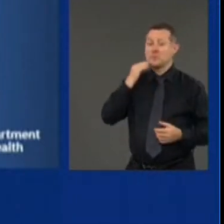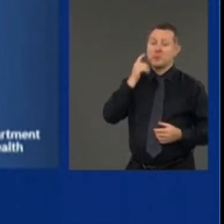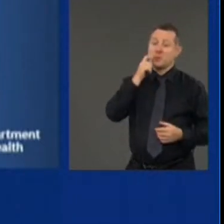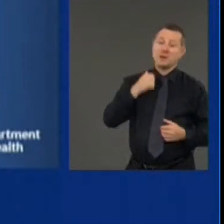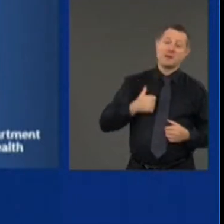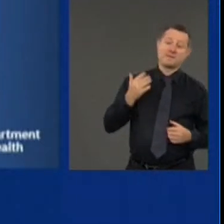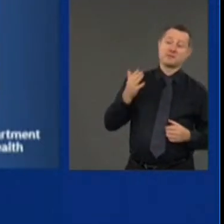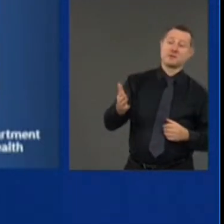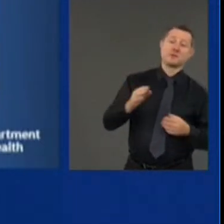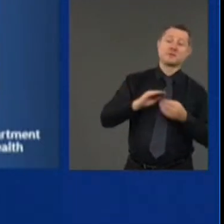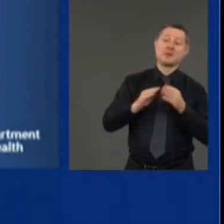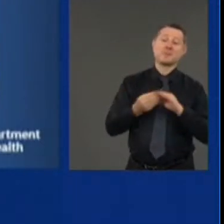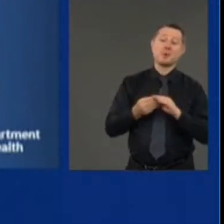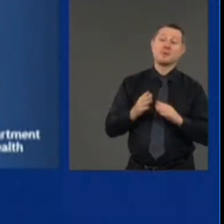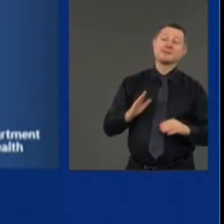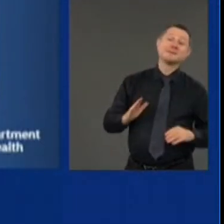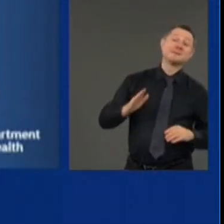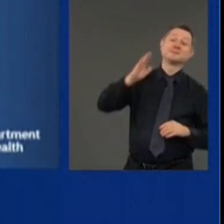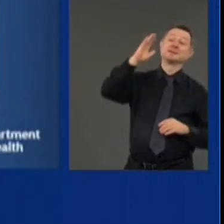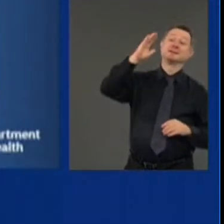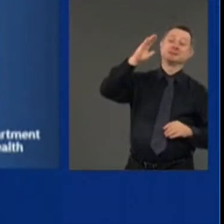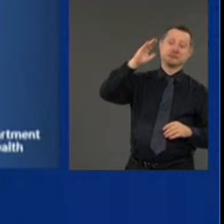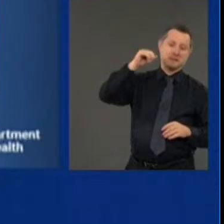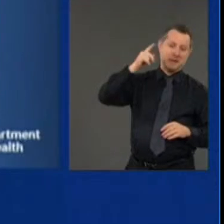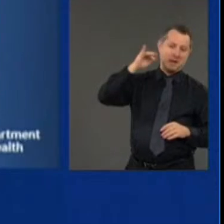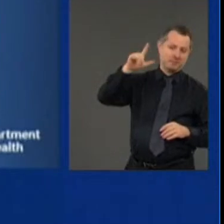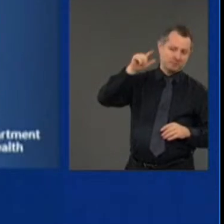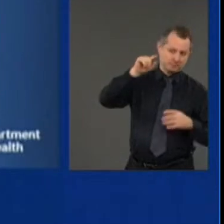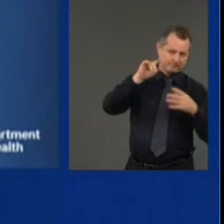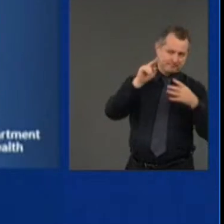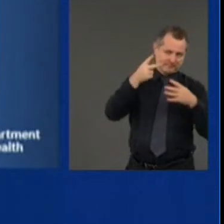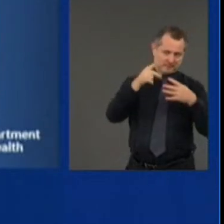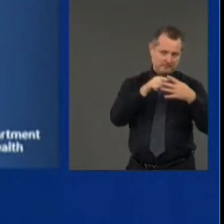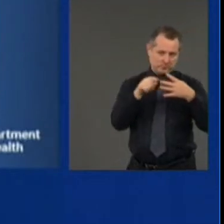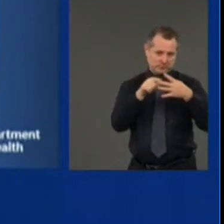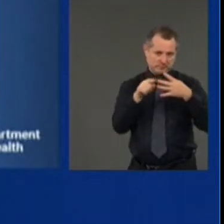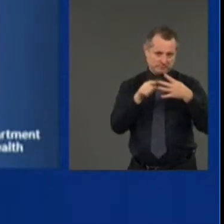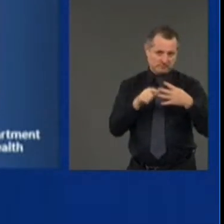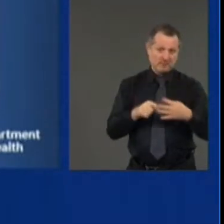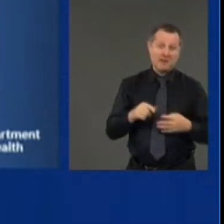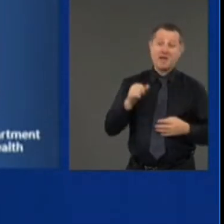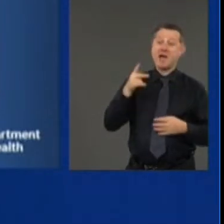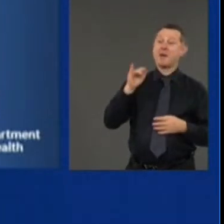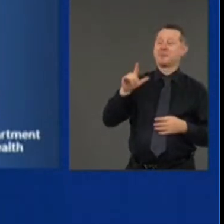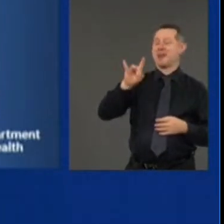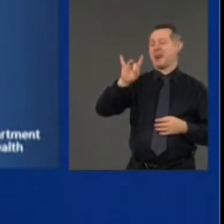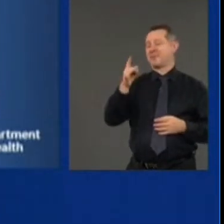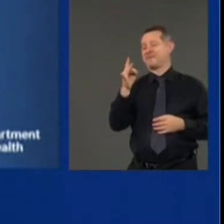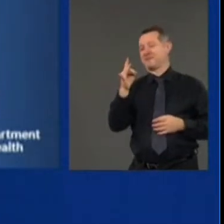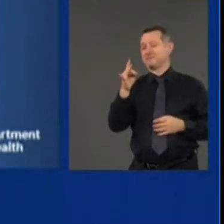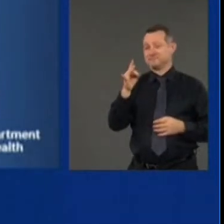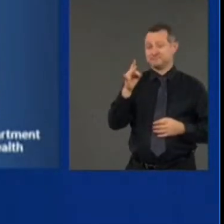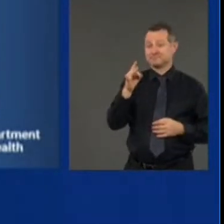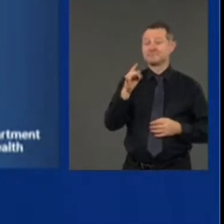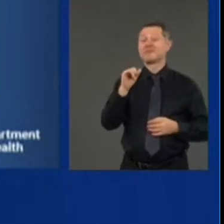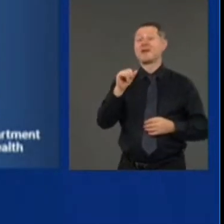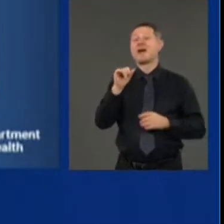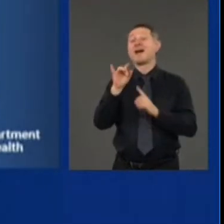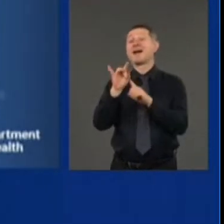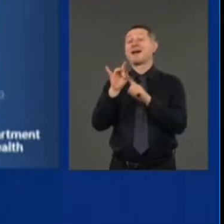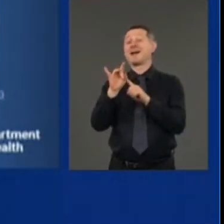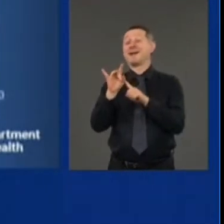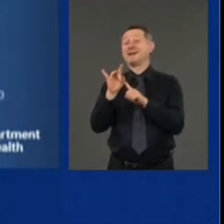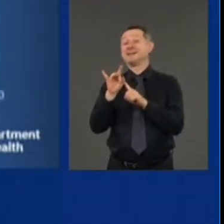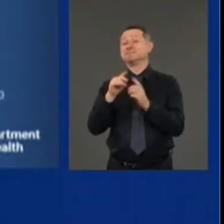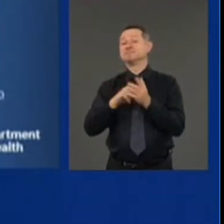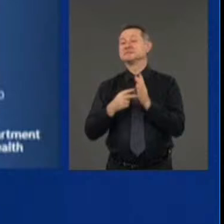on April 8th. You'll see that on the blue line there. Now, April 8th, if you look at the calendar, is actually 23